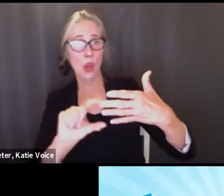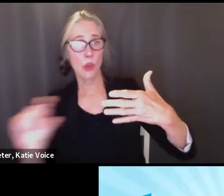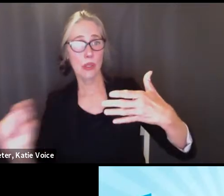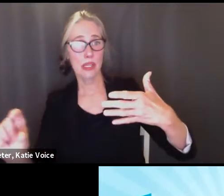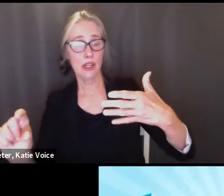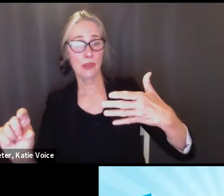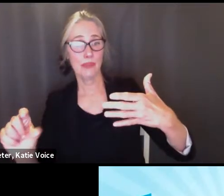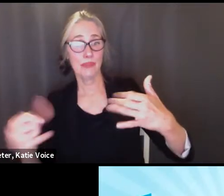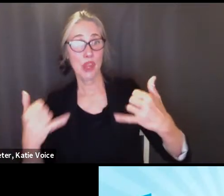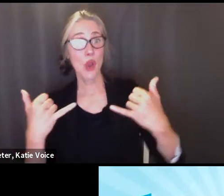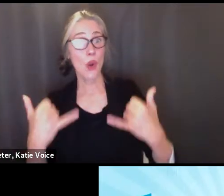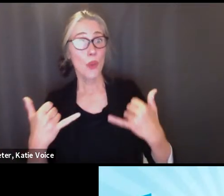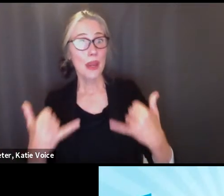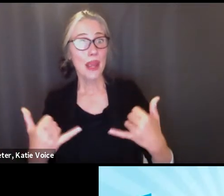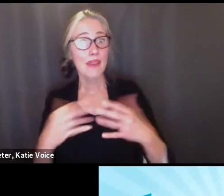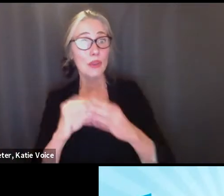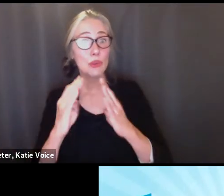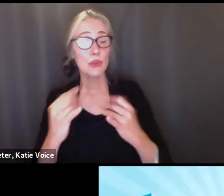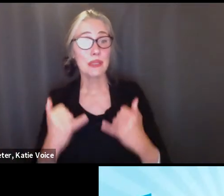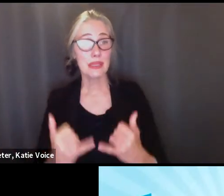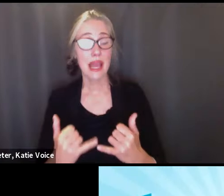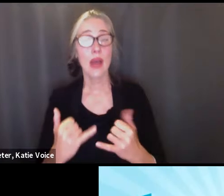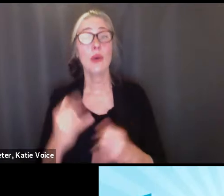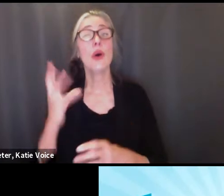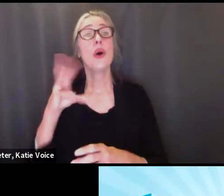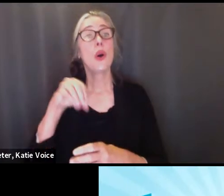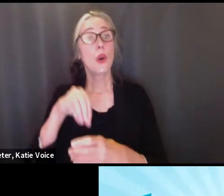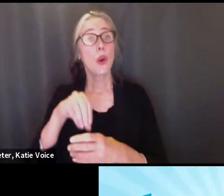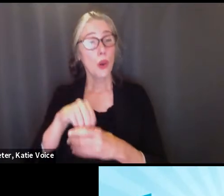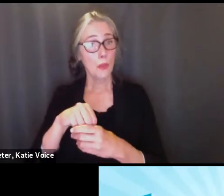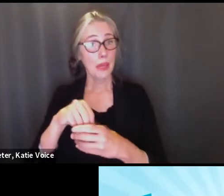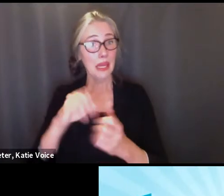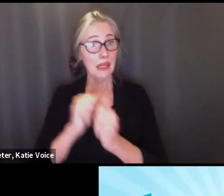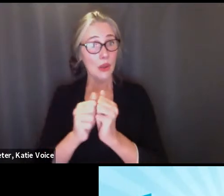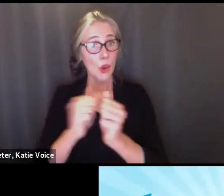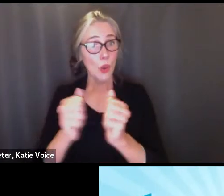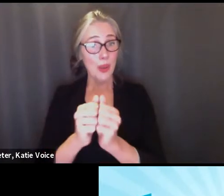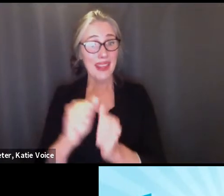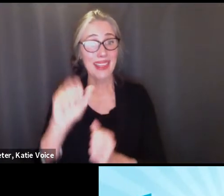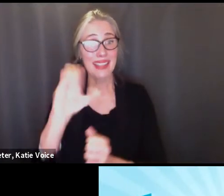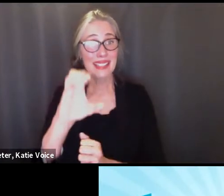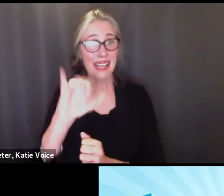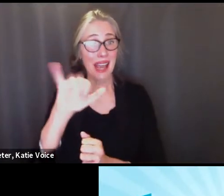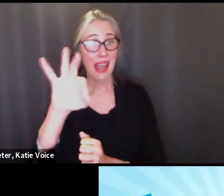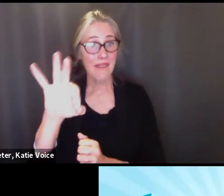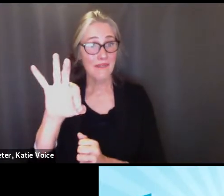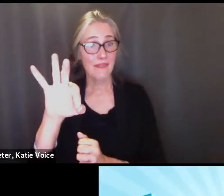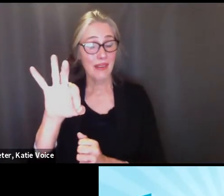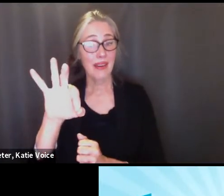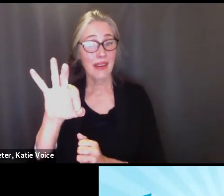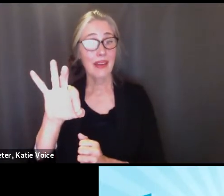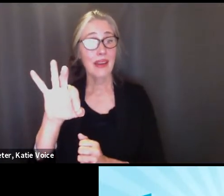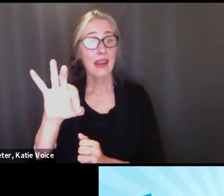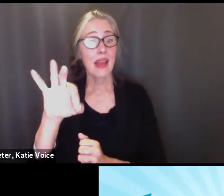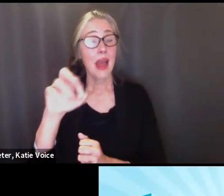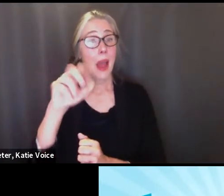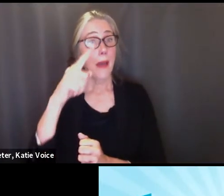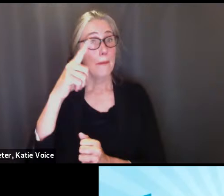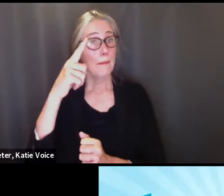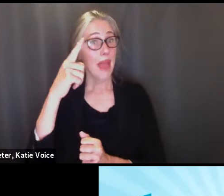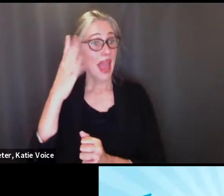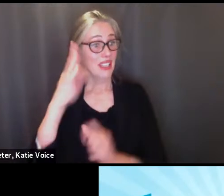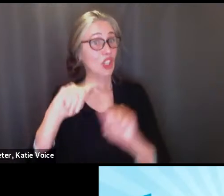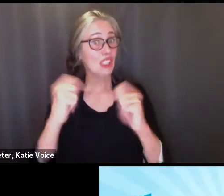in fact, in the championships. And because of the late start to athletics, we're going to have teams continuing